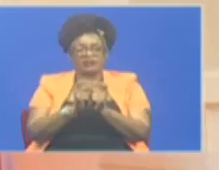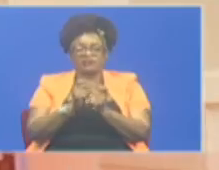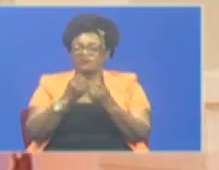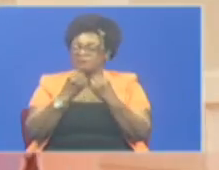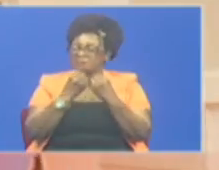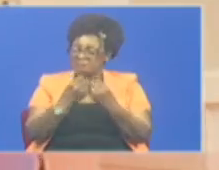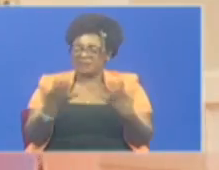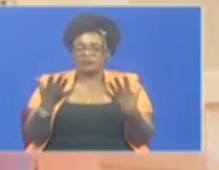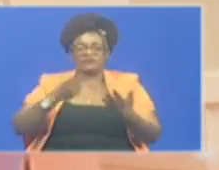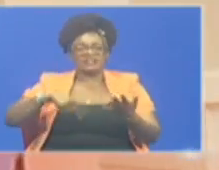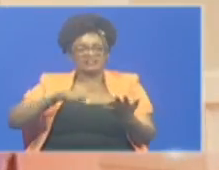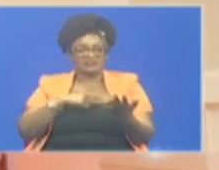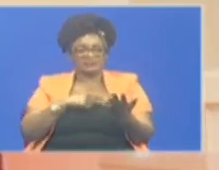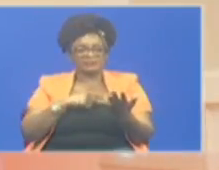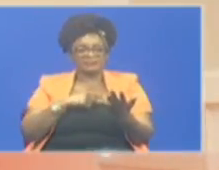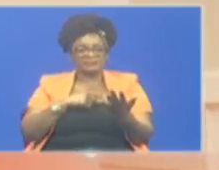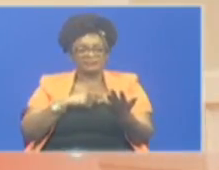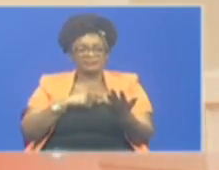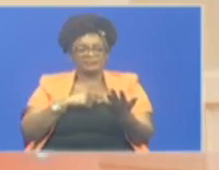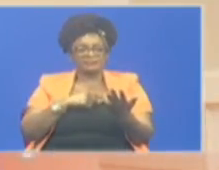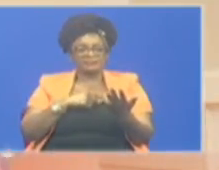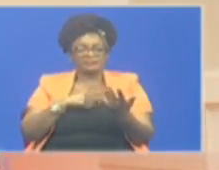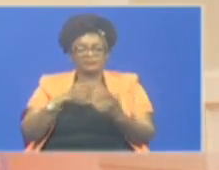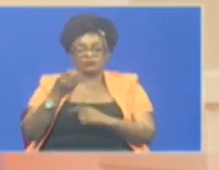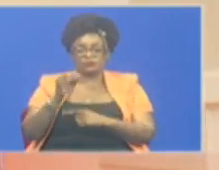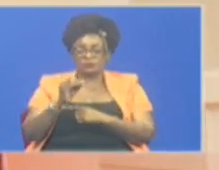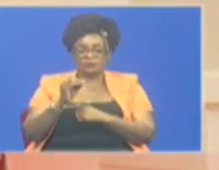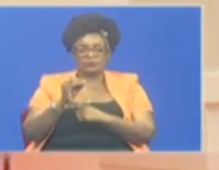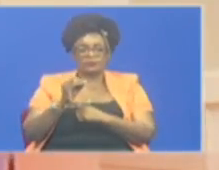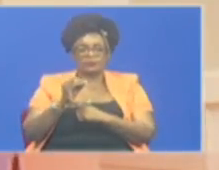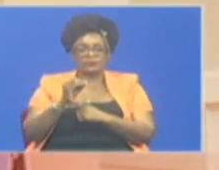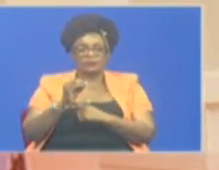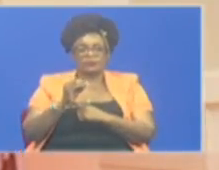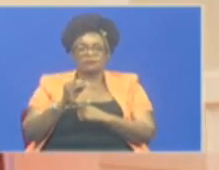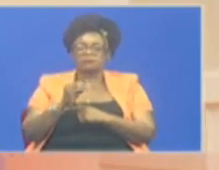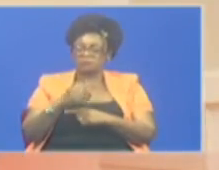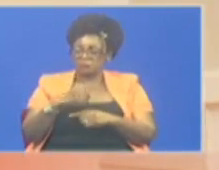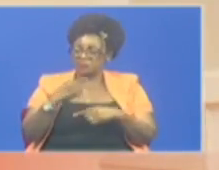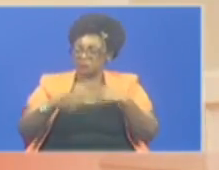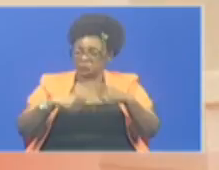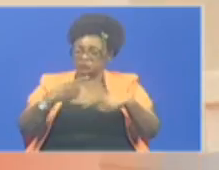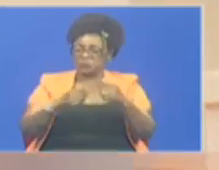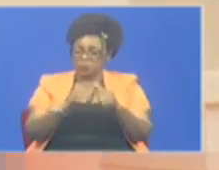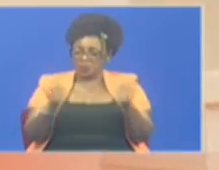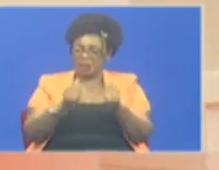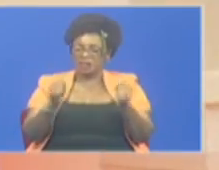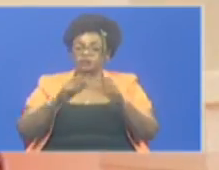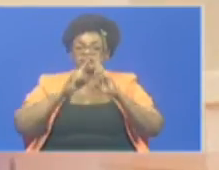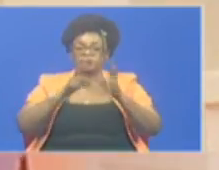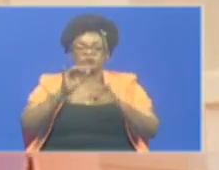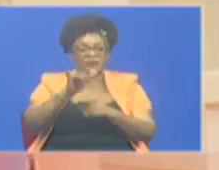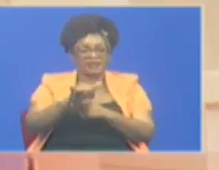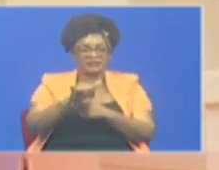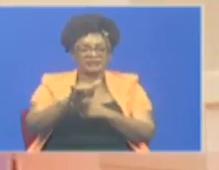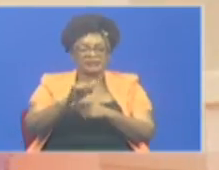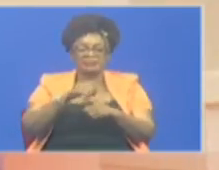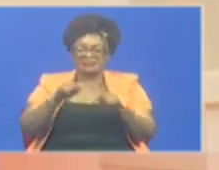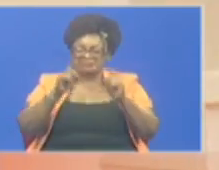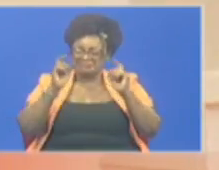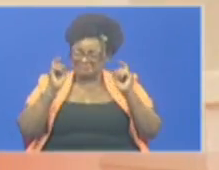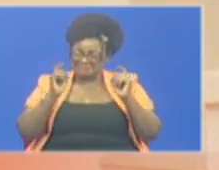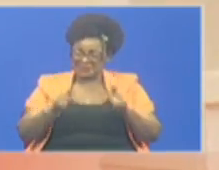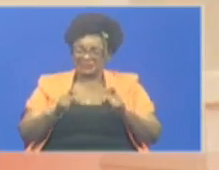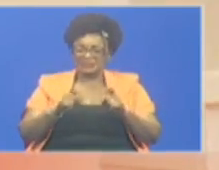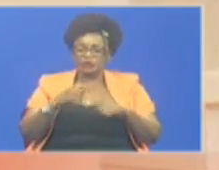victims. So far, we have done well in responding to it, but we must remain extremely careful.